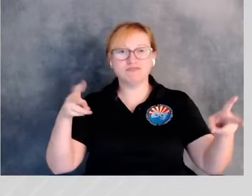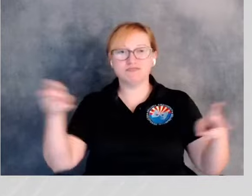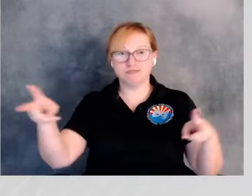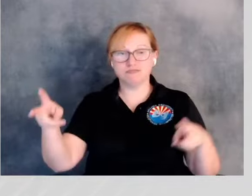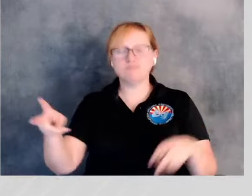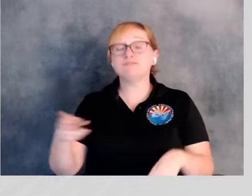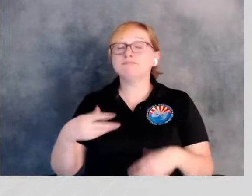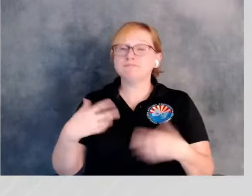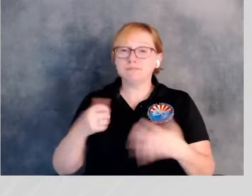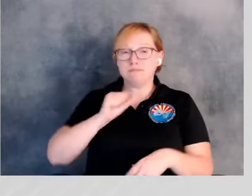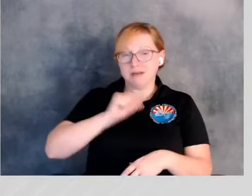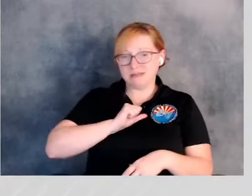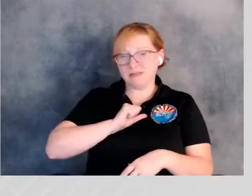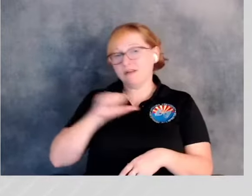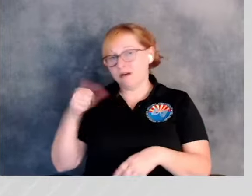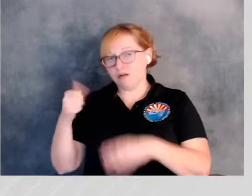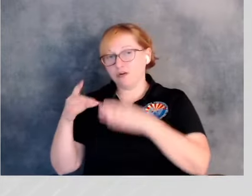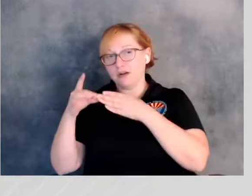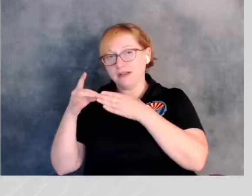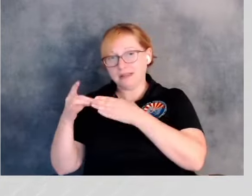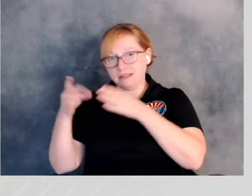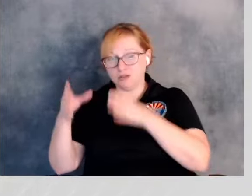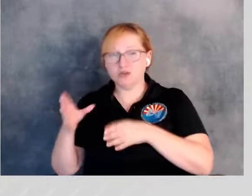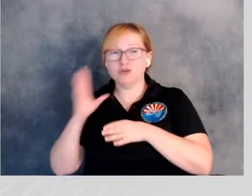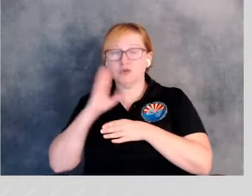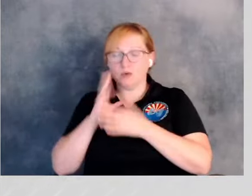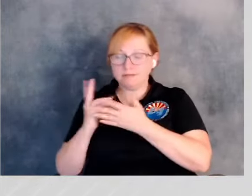and recommendations to the Forest Supervisor, Kim Winter.